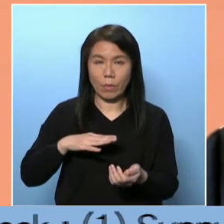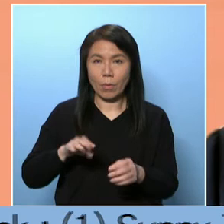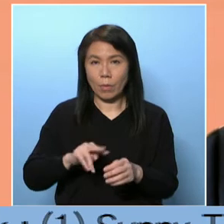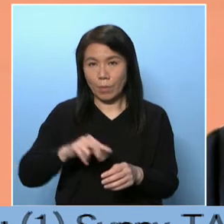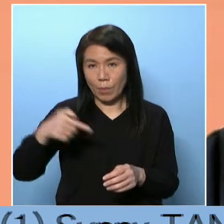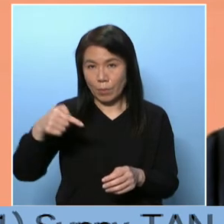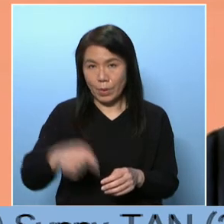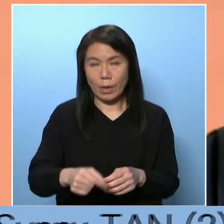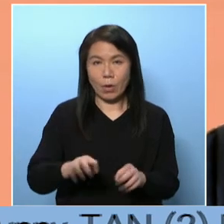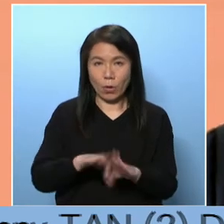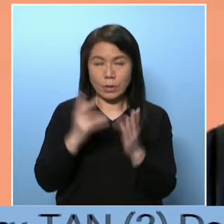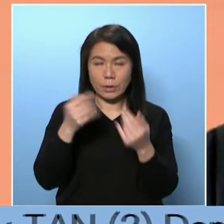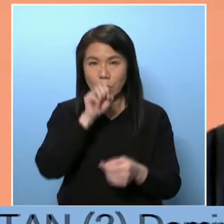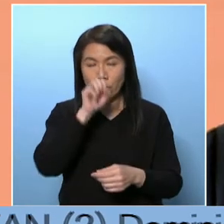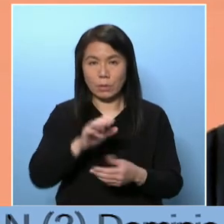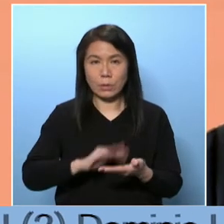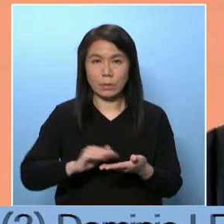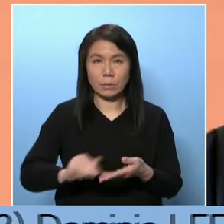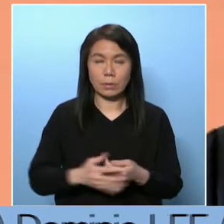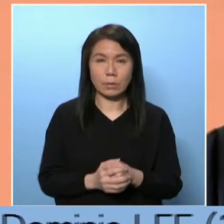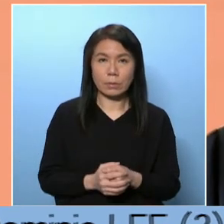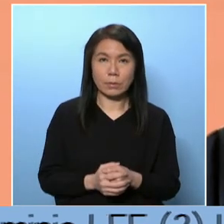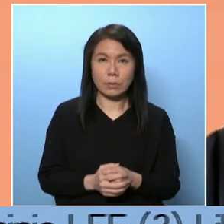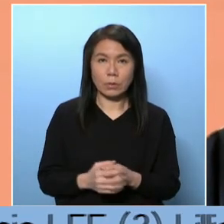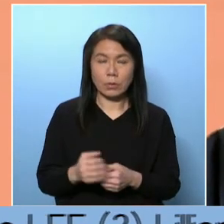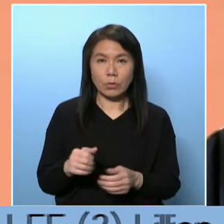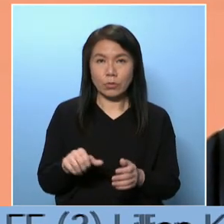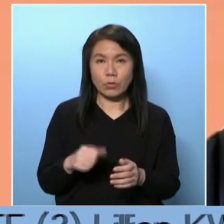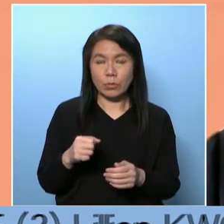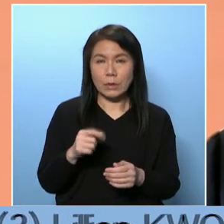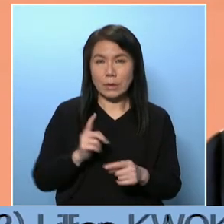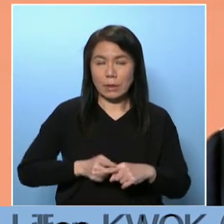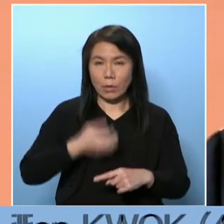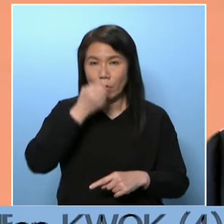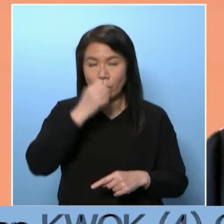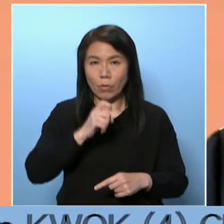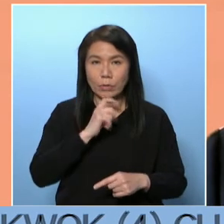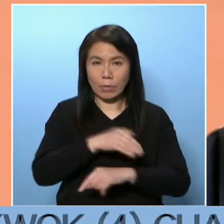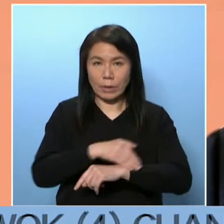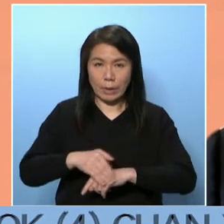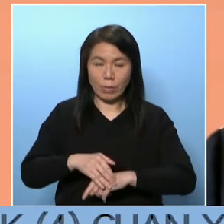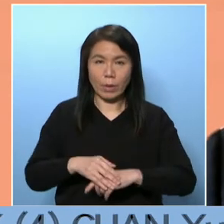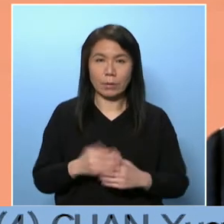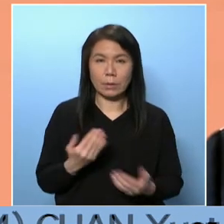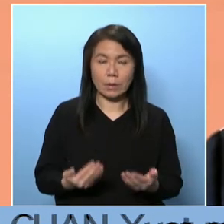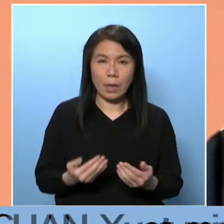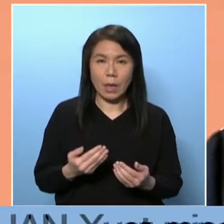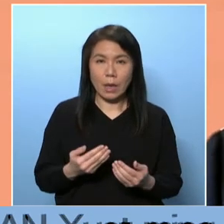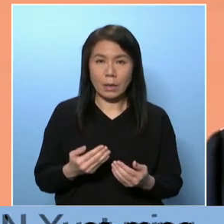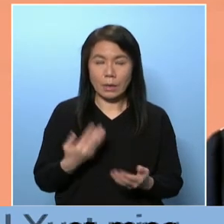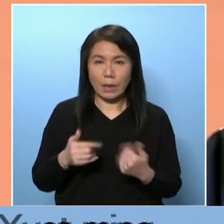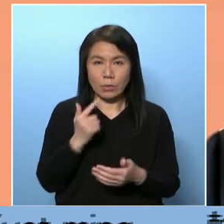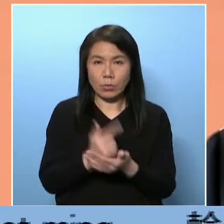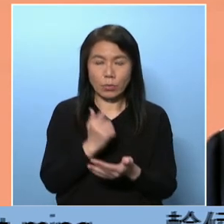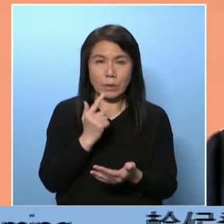in chapter 9, she also said that we'd be emerging from the epidemic. Yes, despite